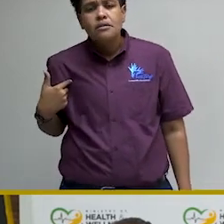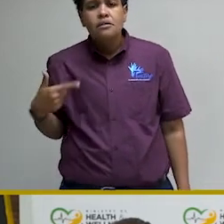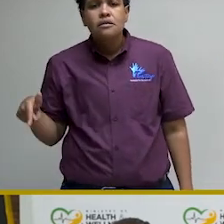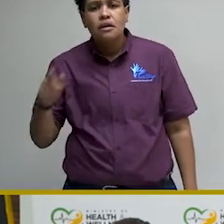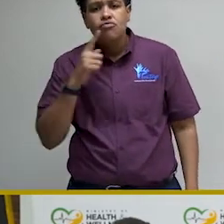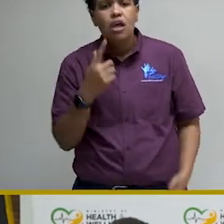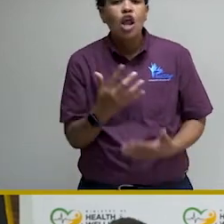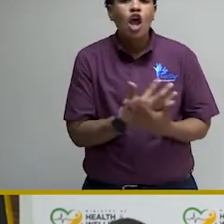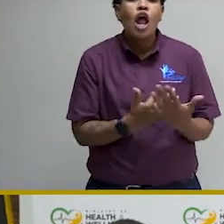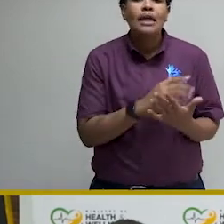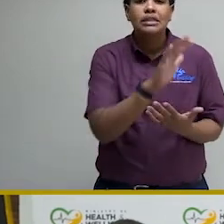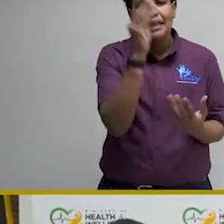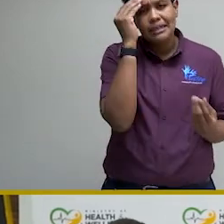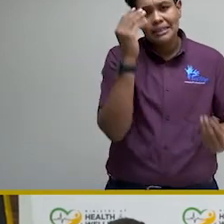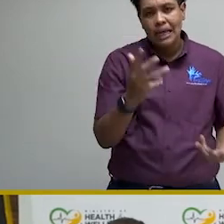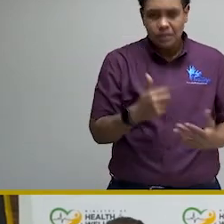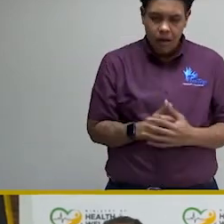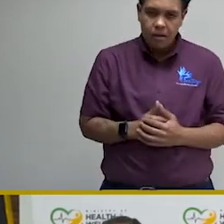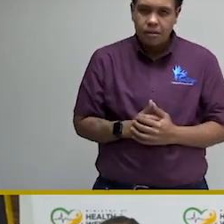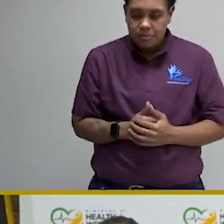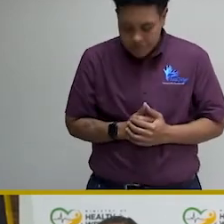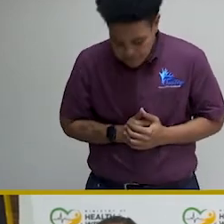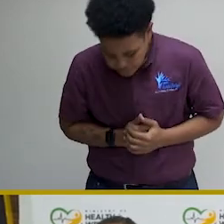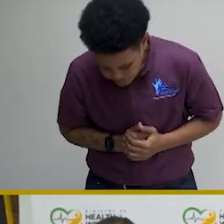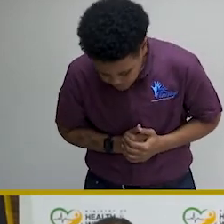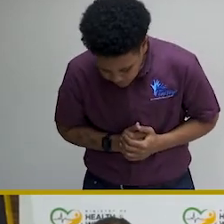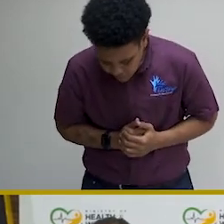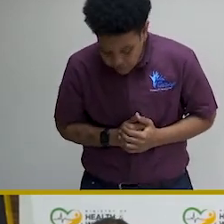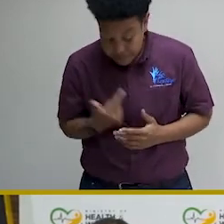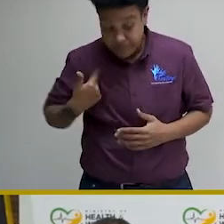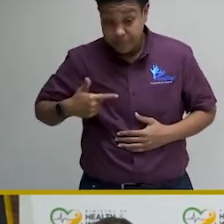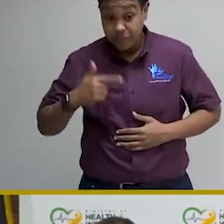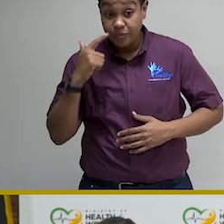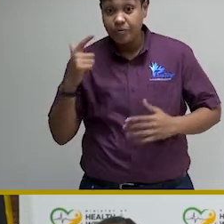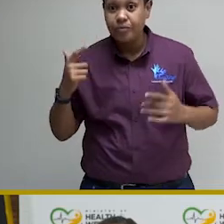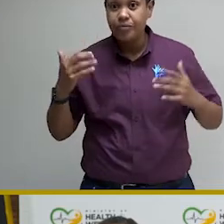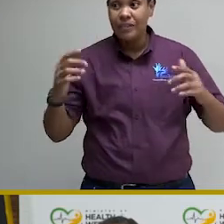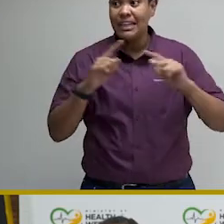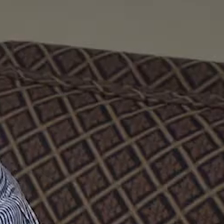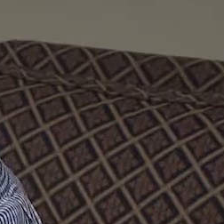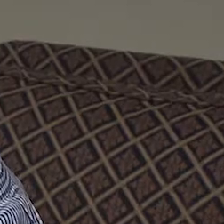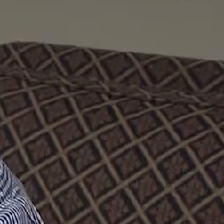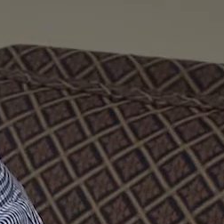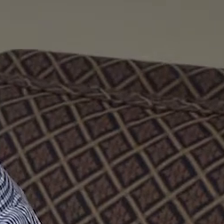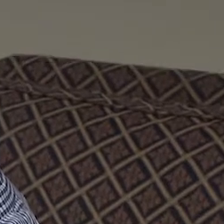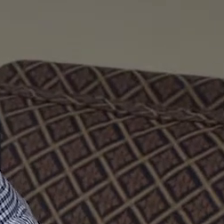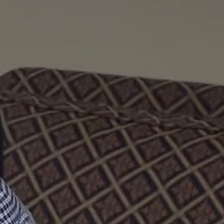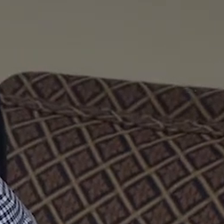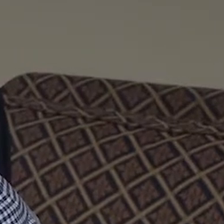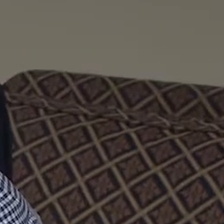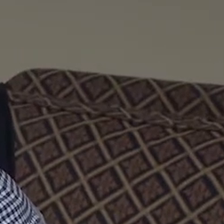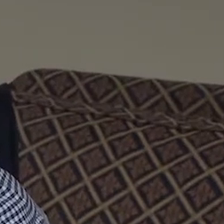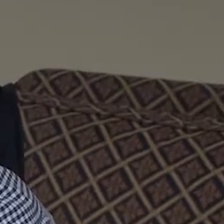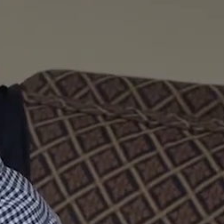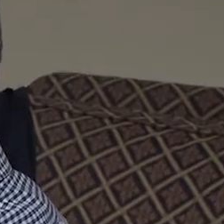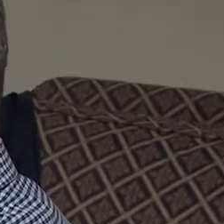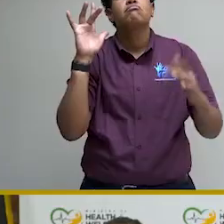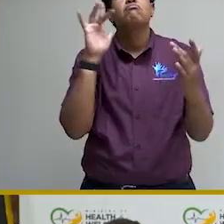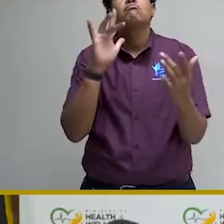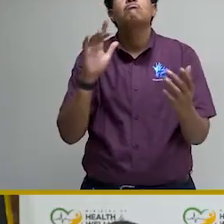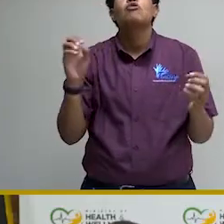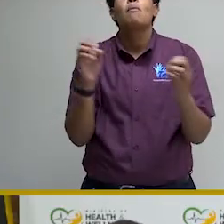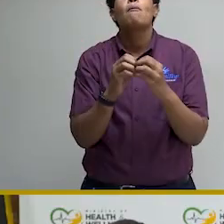have been collecting their data. So as we move to the different phases though, we will be making more